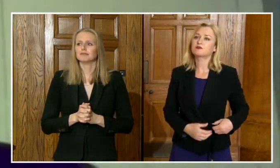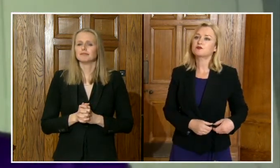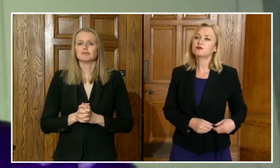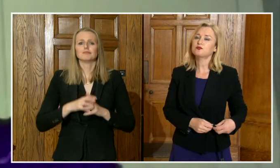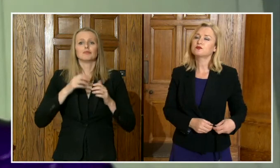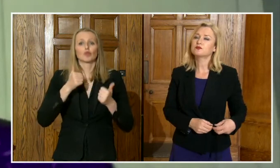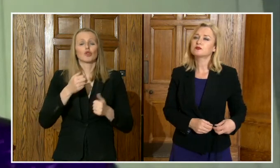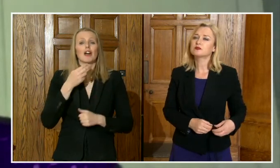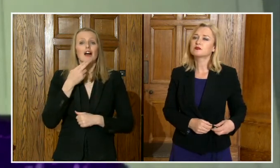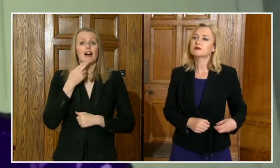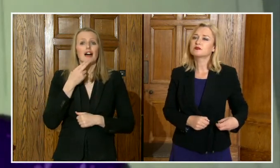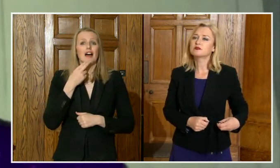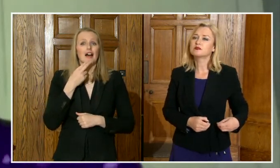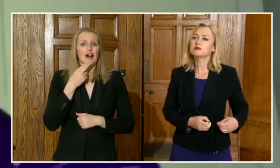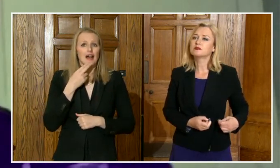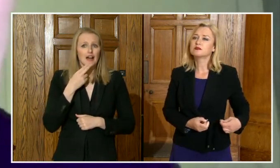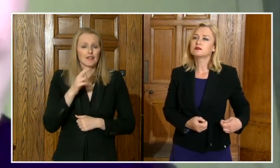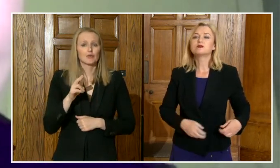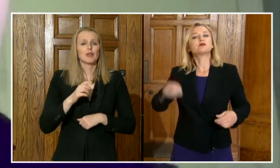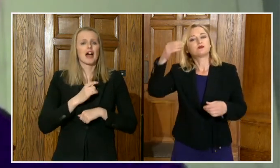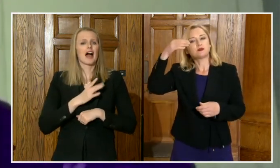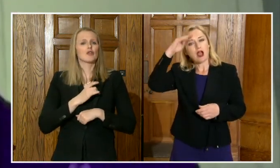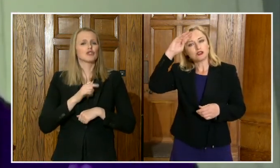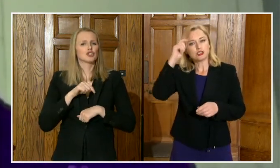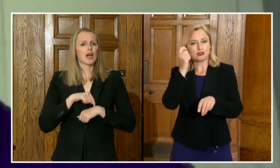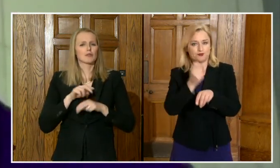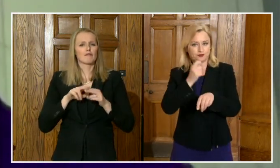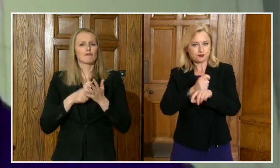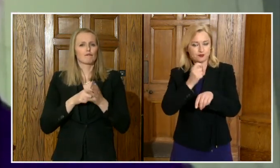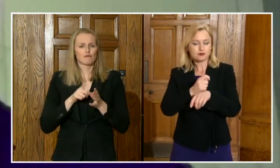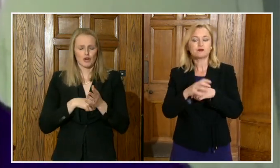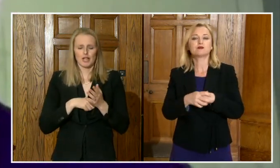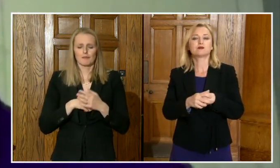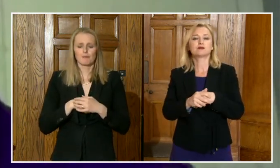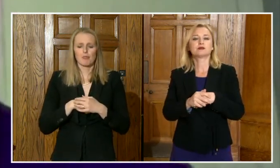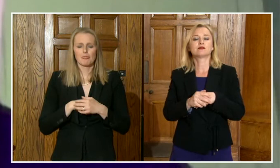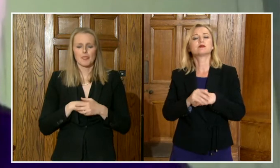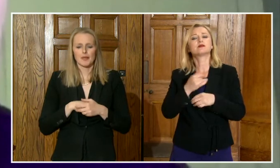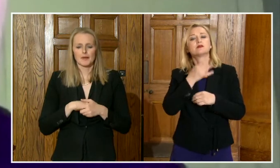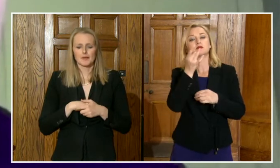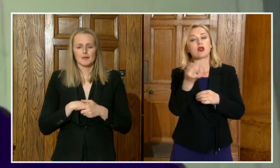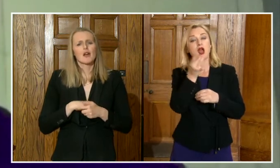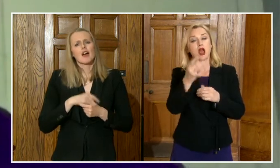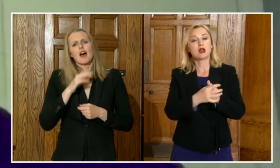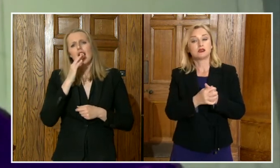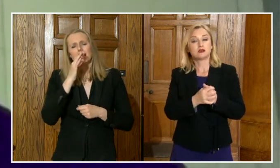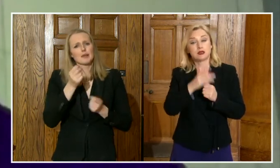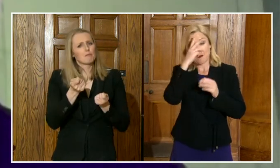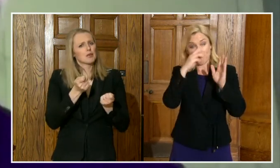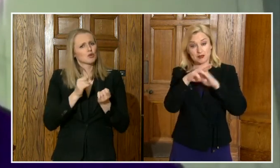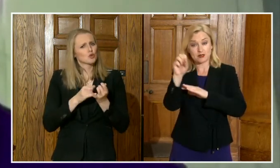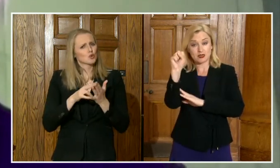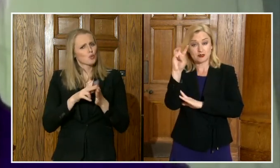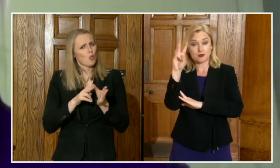Good afternoon, from Clemens Irish Times. I just wanted to ask in terms, Minister Swann, of you've been